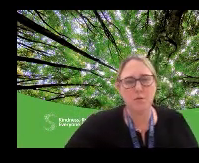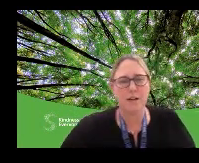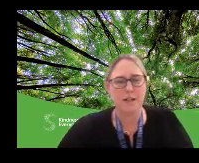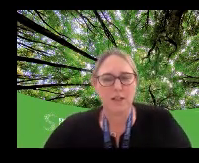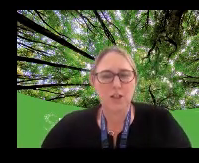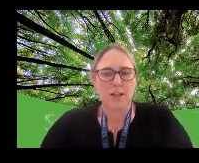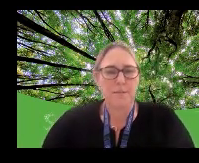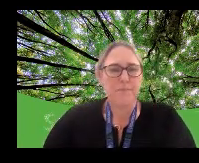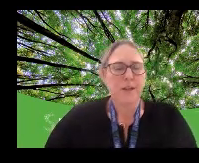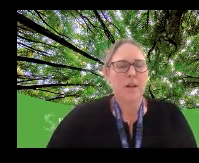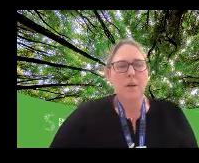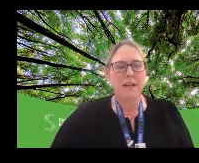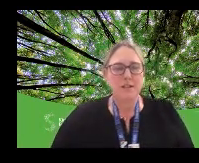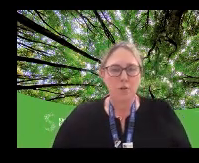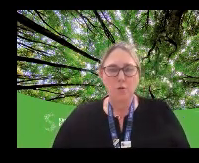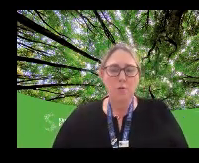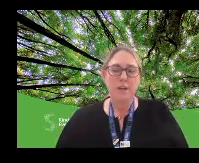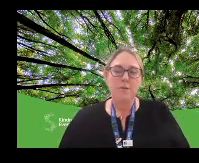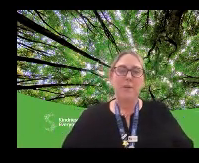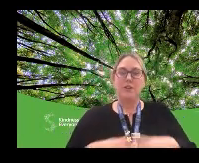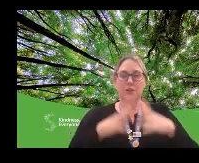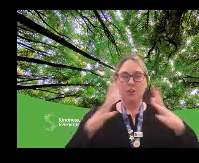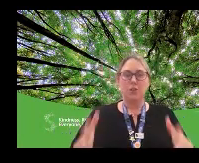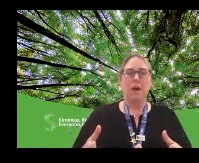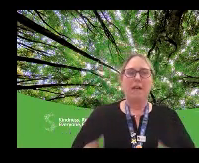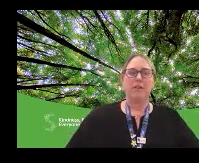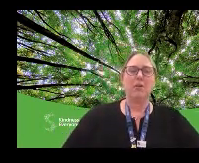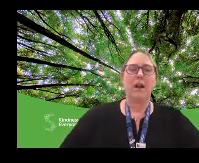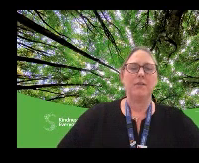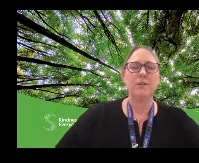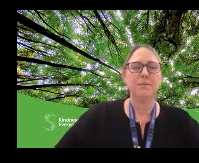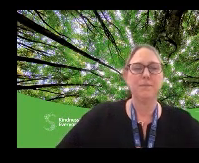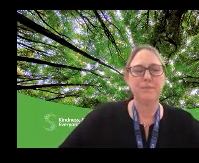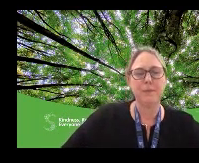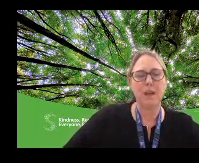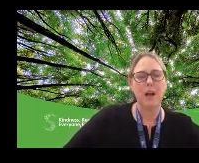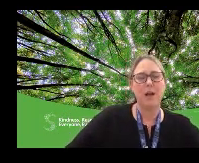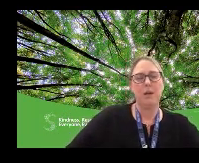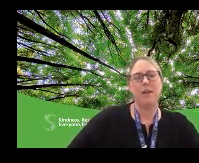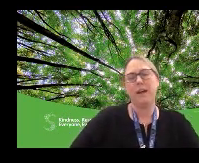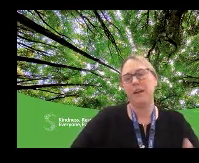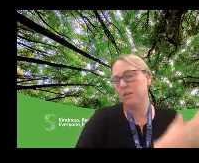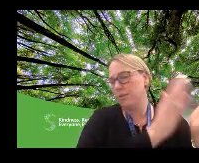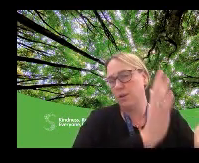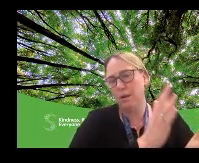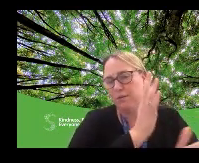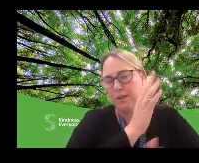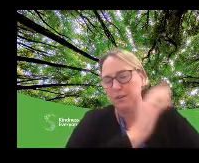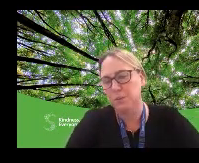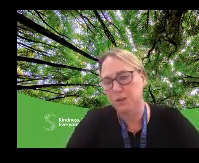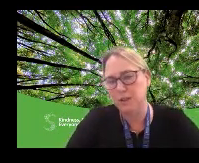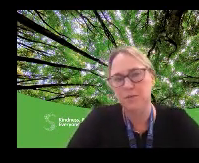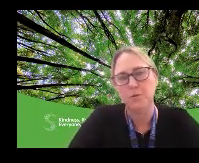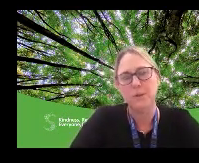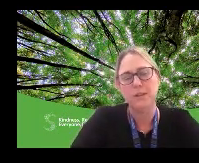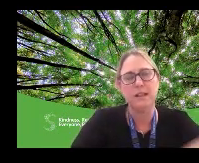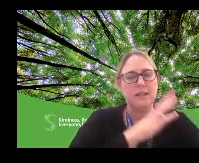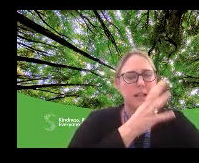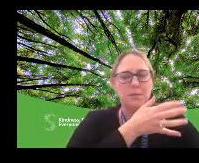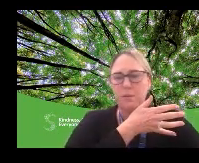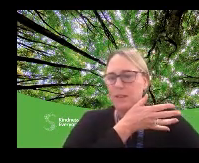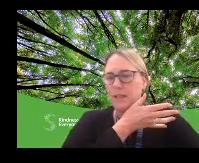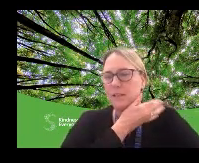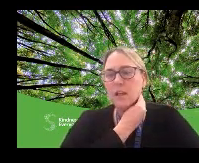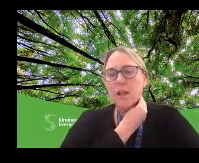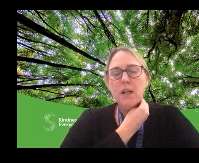for autism or ADHD based on all the information that you have at your hands. And that goes for whoever else is putting this form in. So